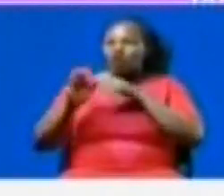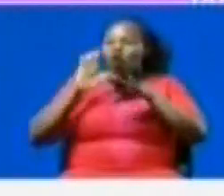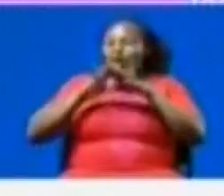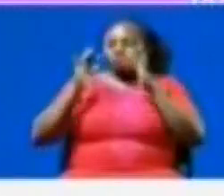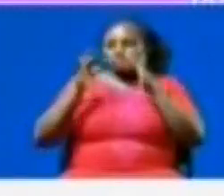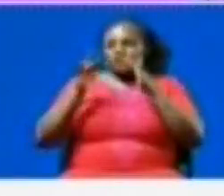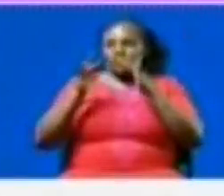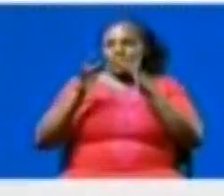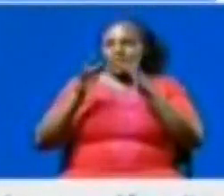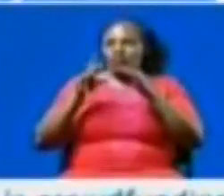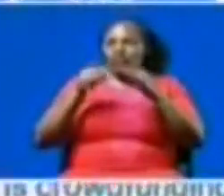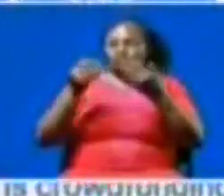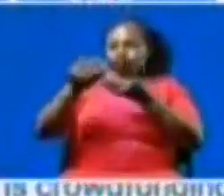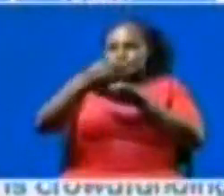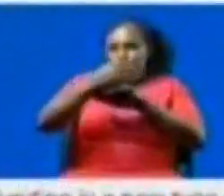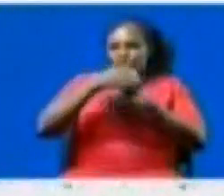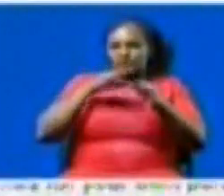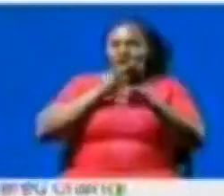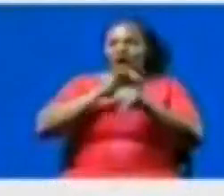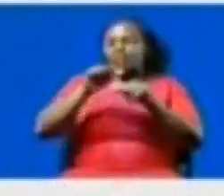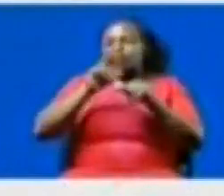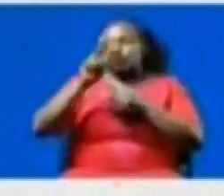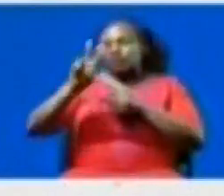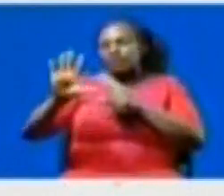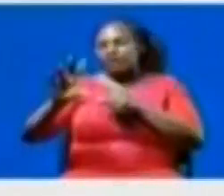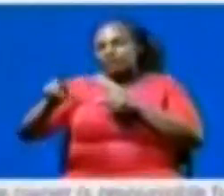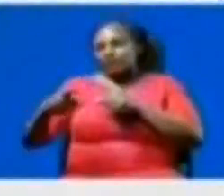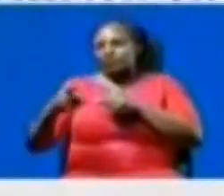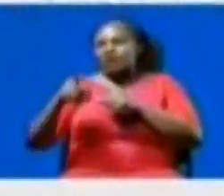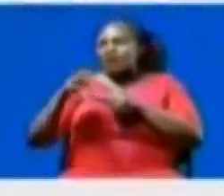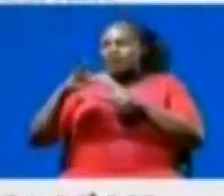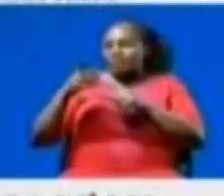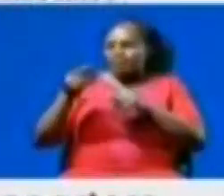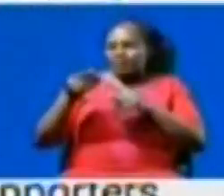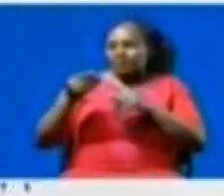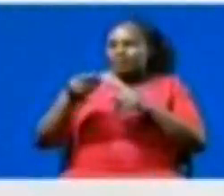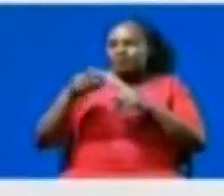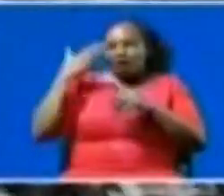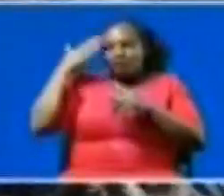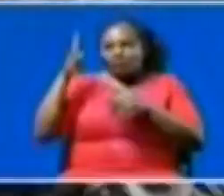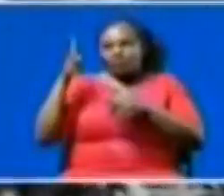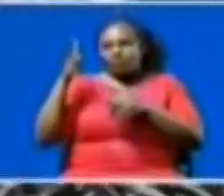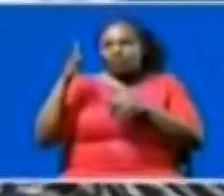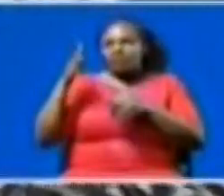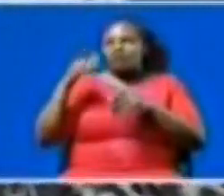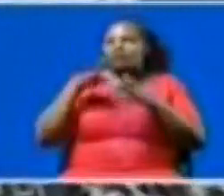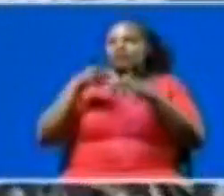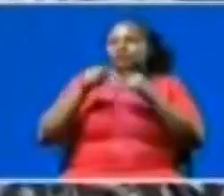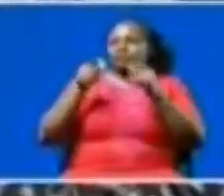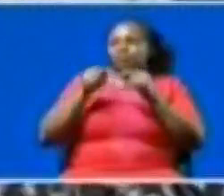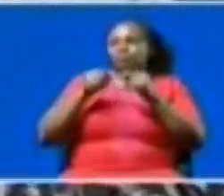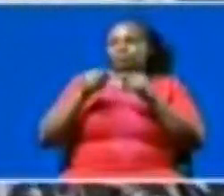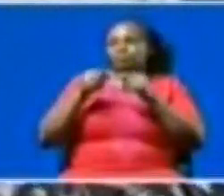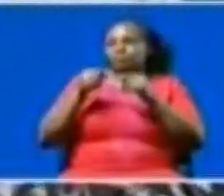online GoFundMe account targeting about 25,000 Kenya shillings. It's a realization of a statement of